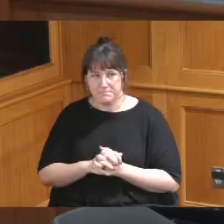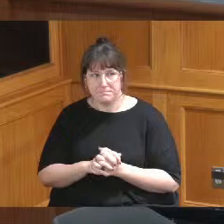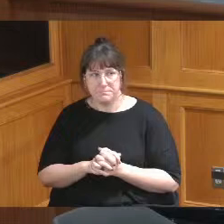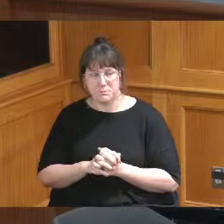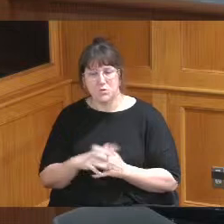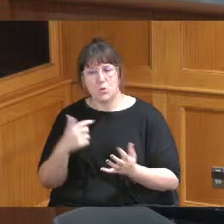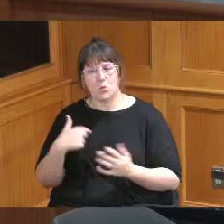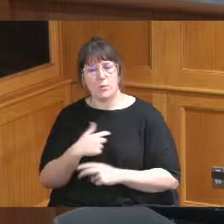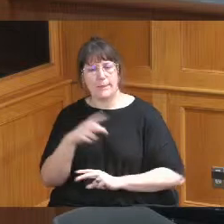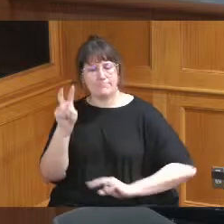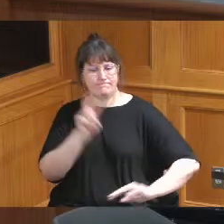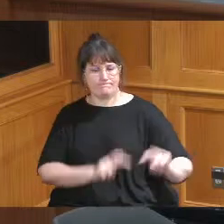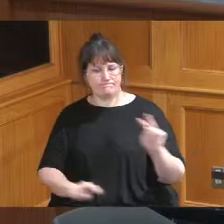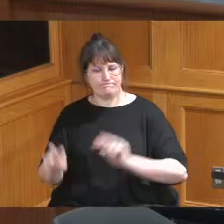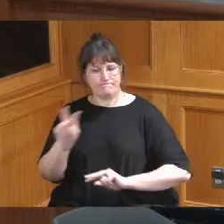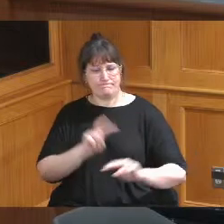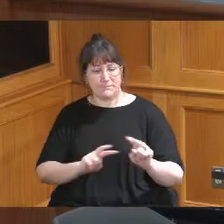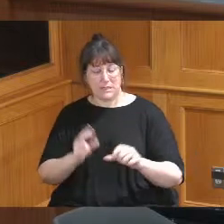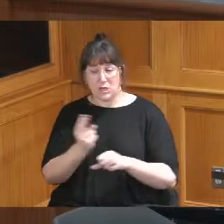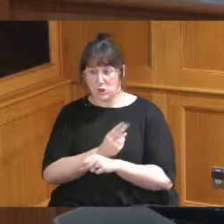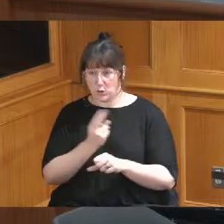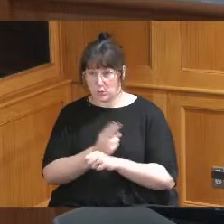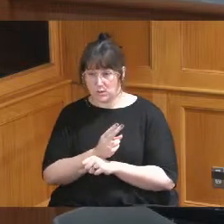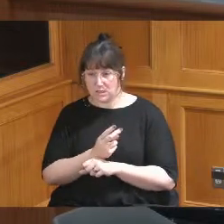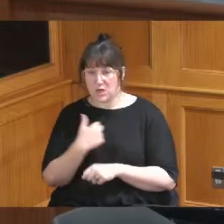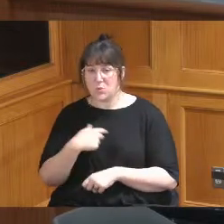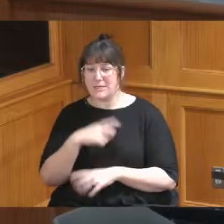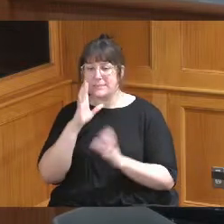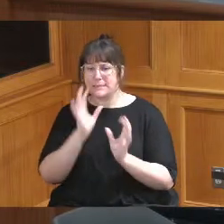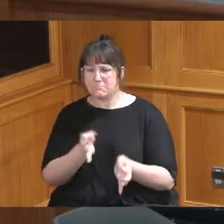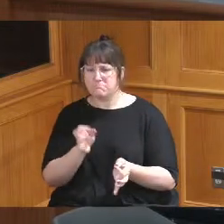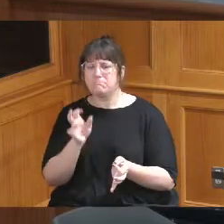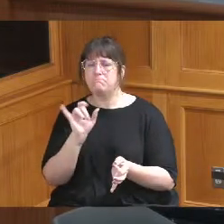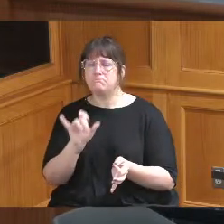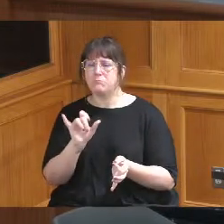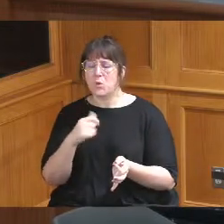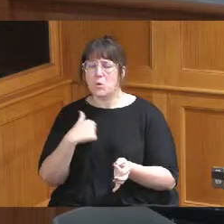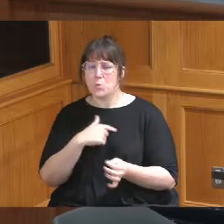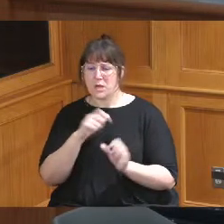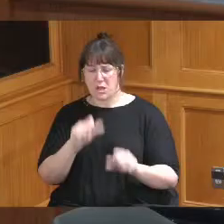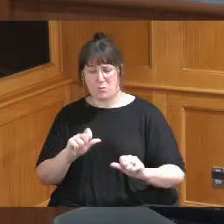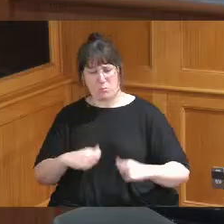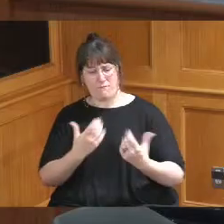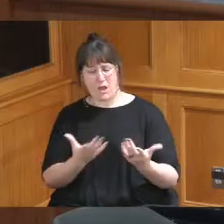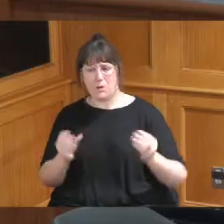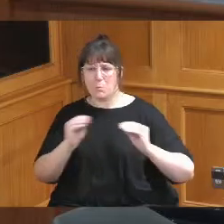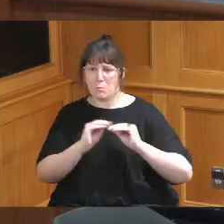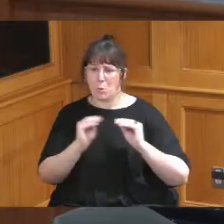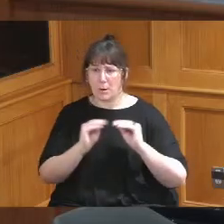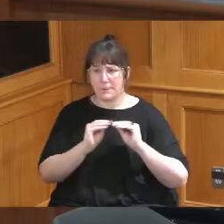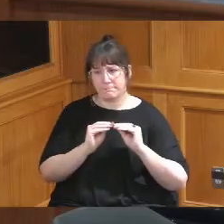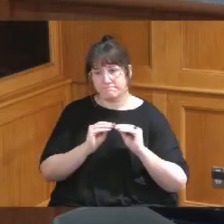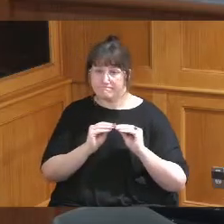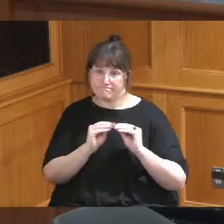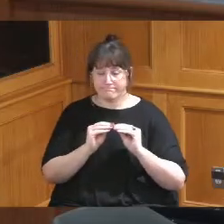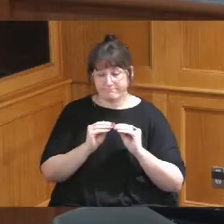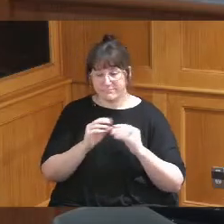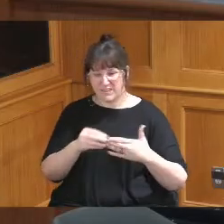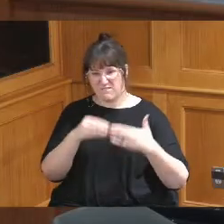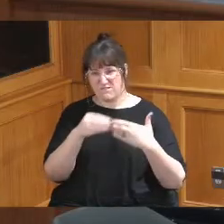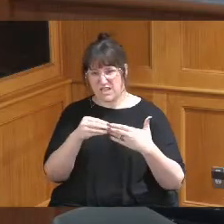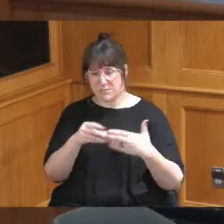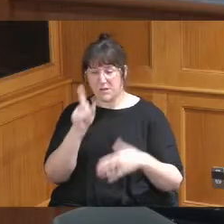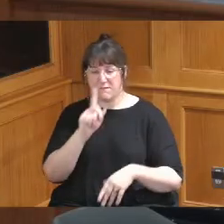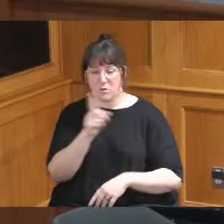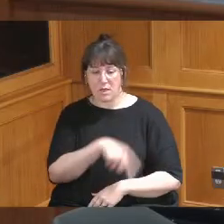We looked at it and how it was being used and determined that perhaps there was an ability to provide a little bit more freedom for employees